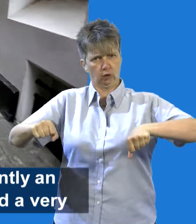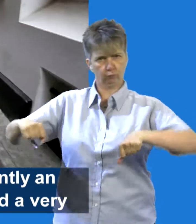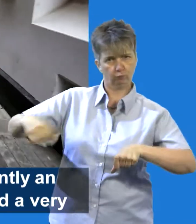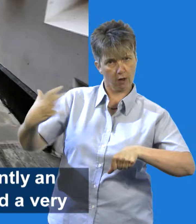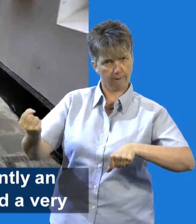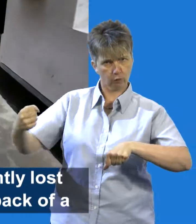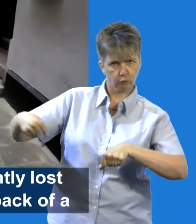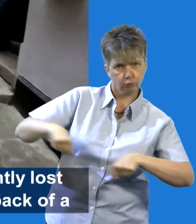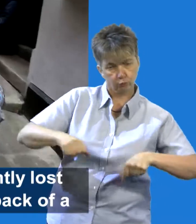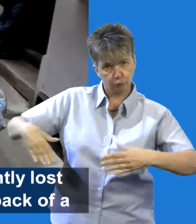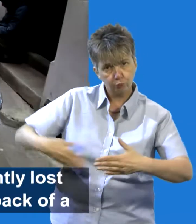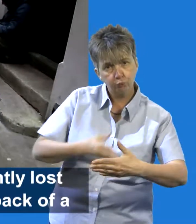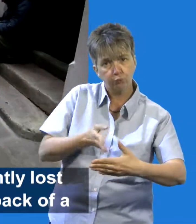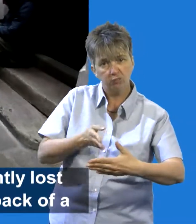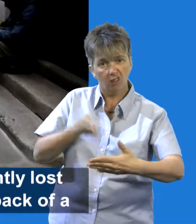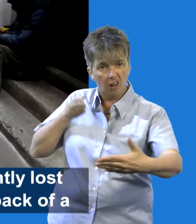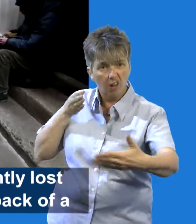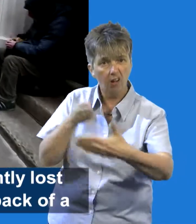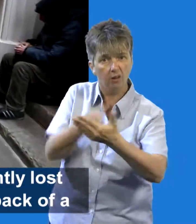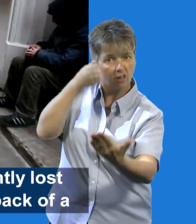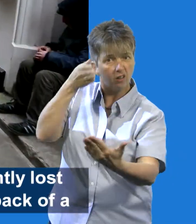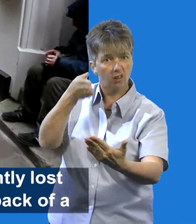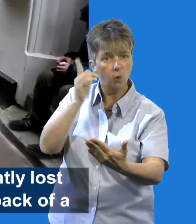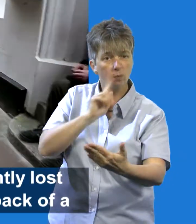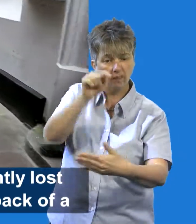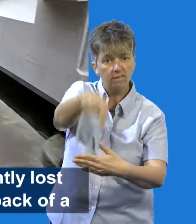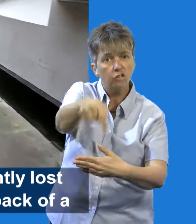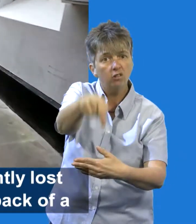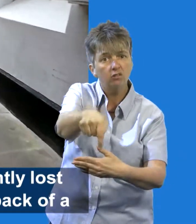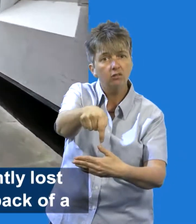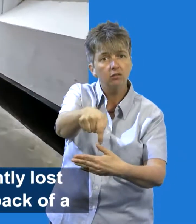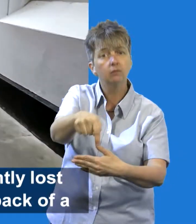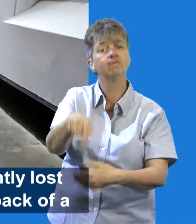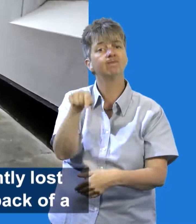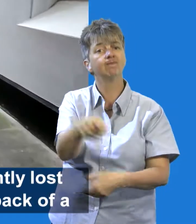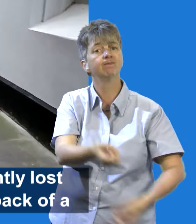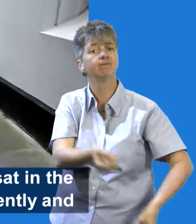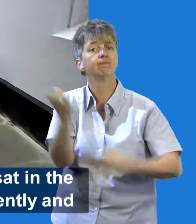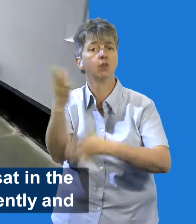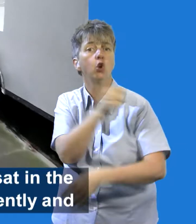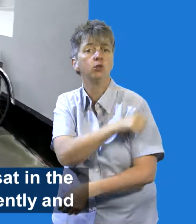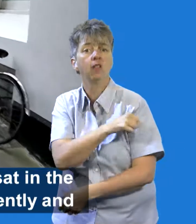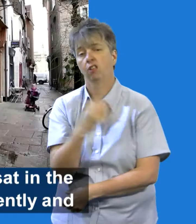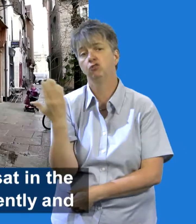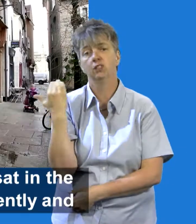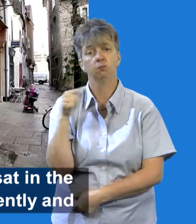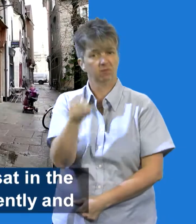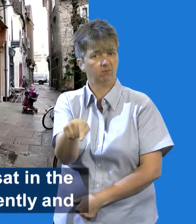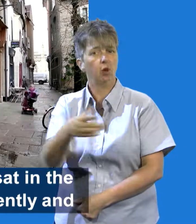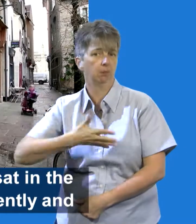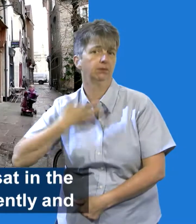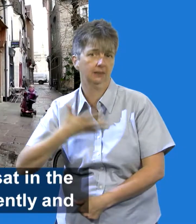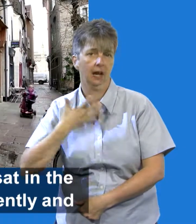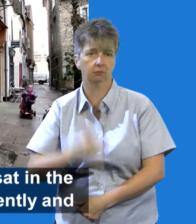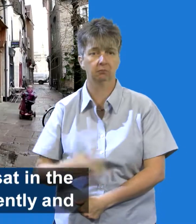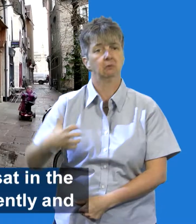had purchased a very large scooter. He apparently lost control of this thing and hit the back of a seat, which the lady sat